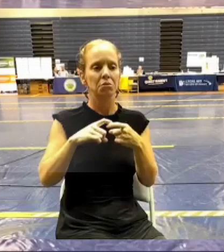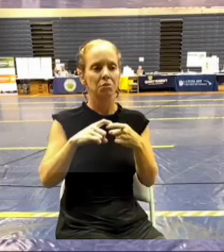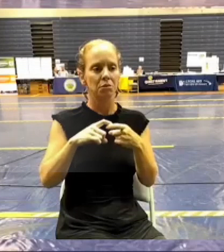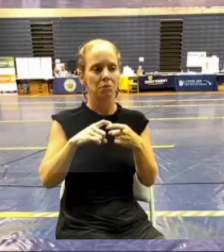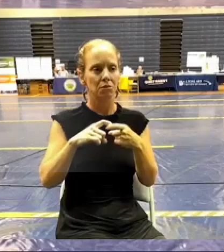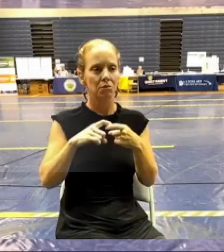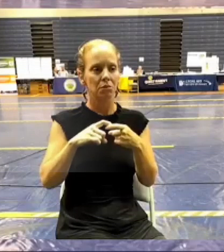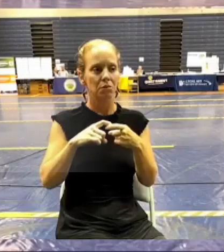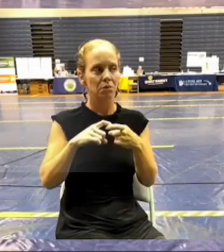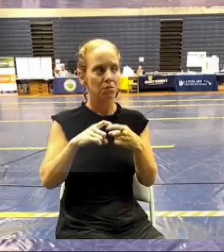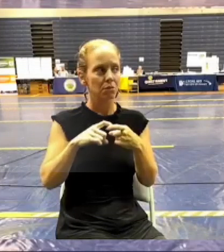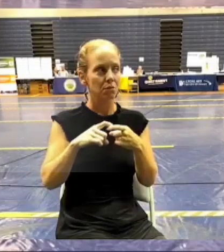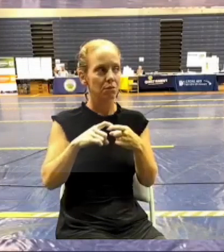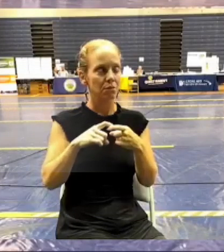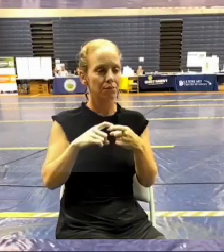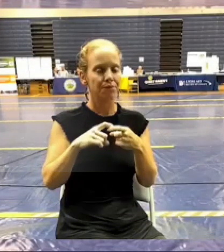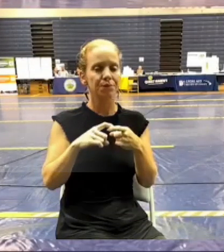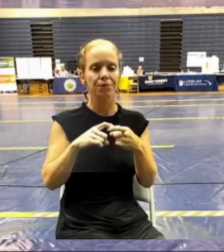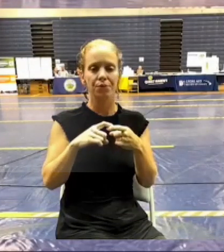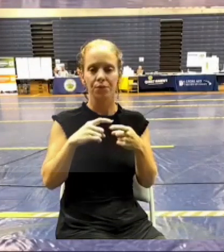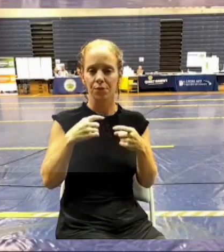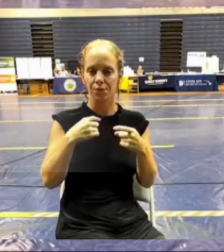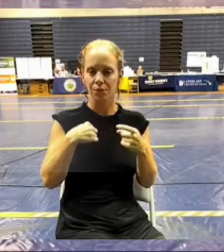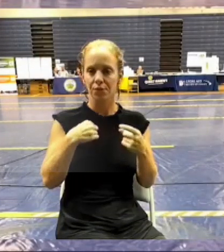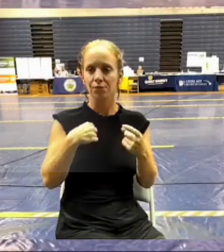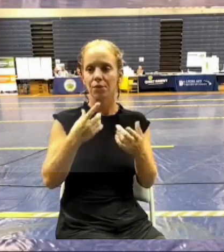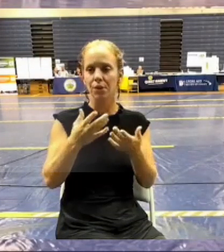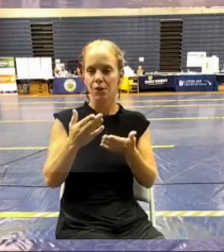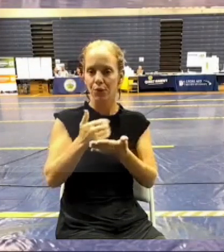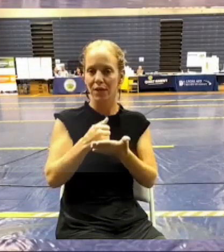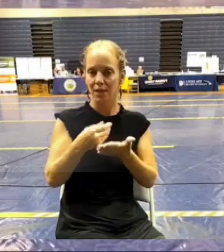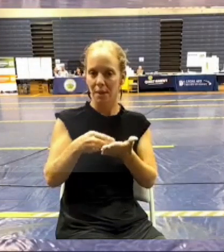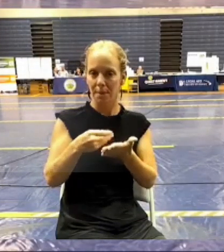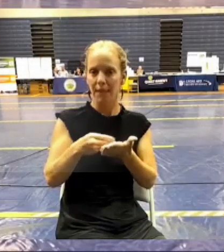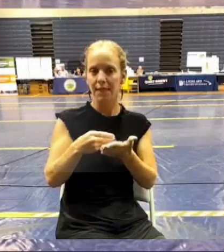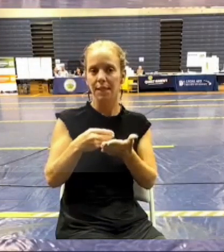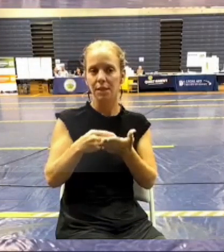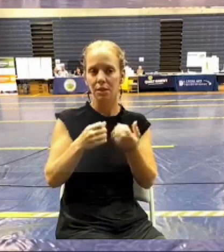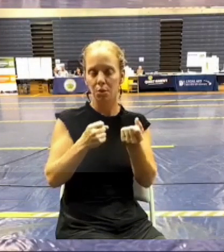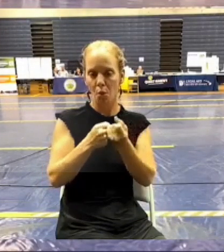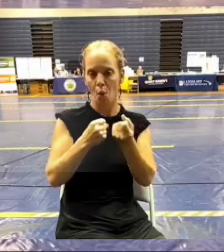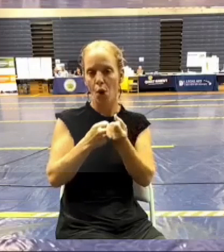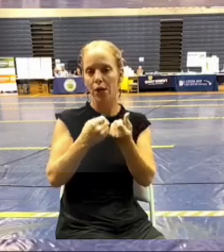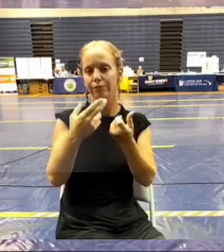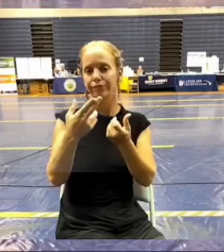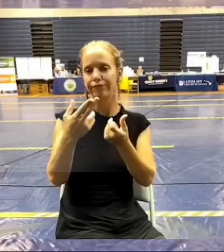We've raised enough money to help a lot of youth leaders and coaches and sports programs.